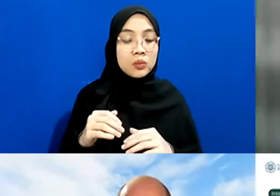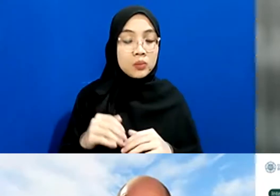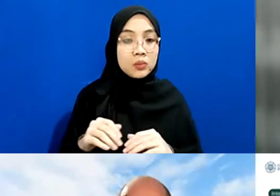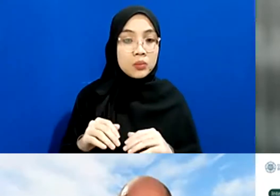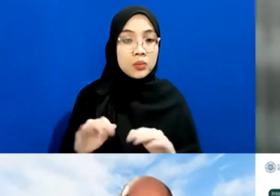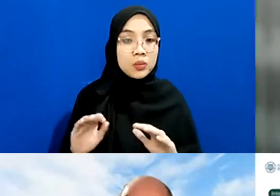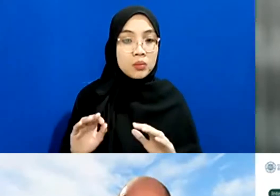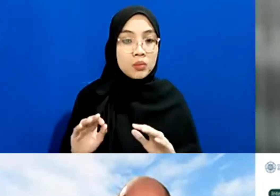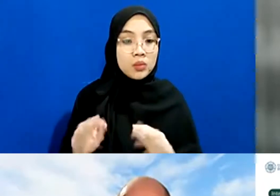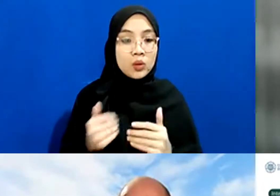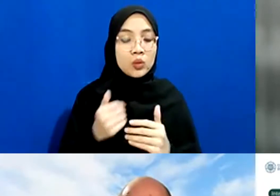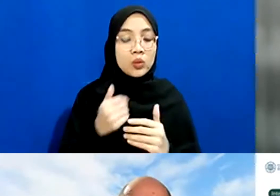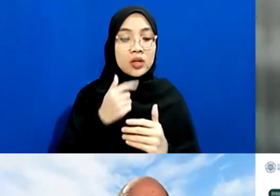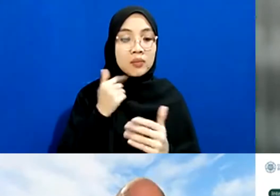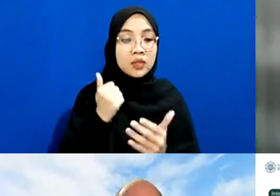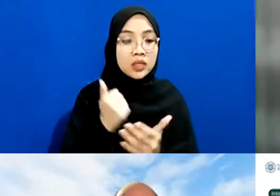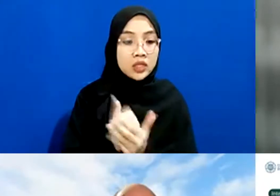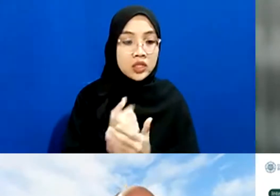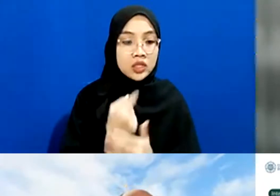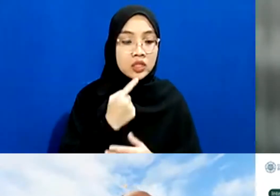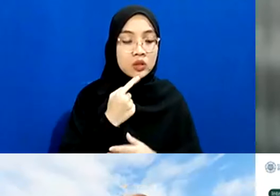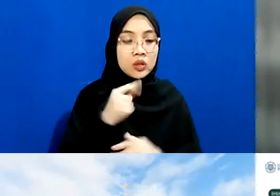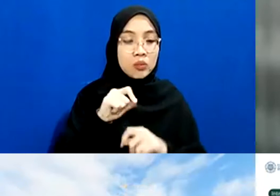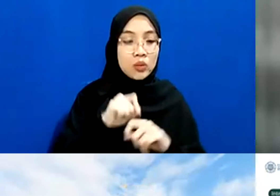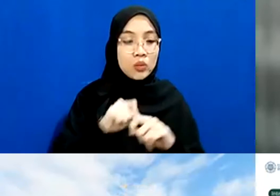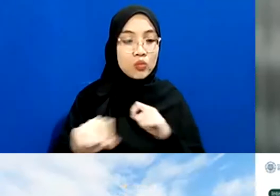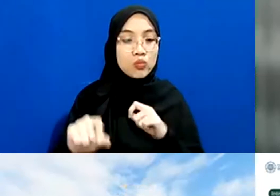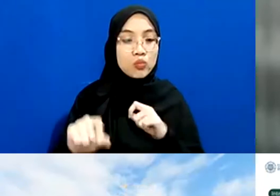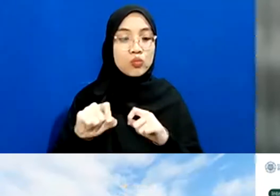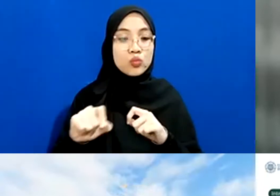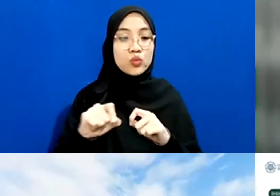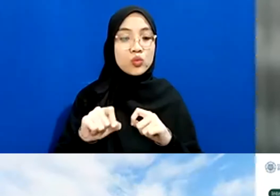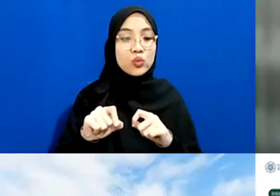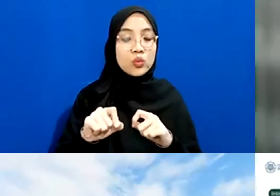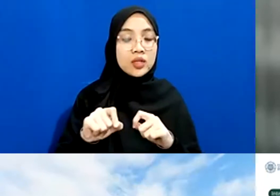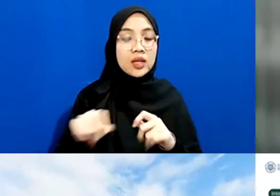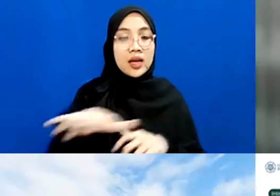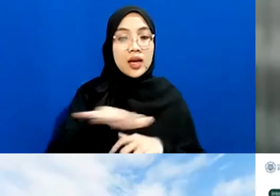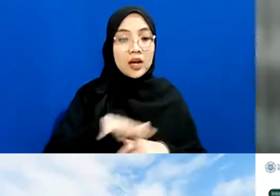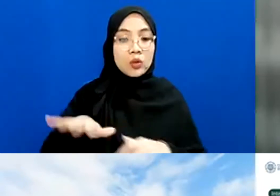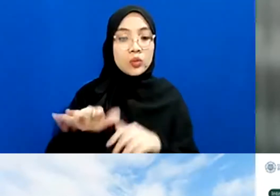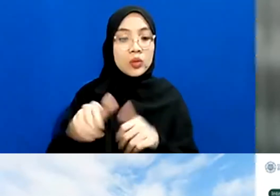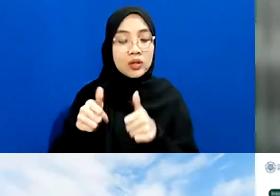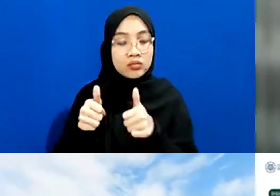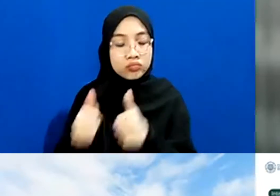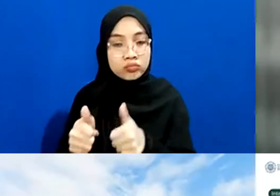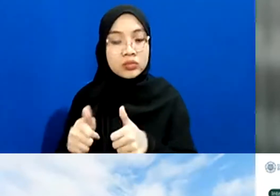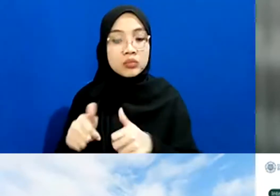valuable programs in terms of creating academic atmospheres, in terms of academic